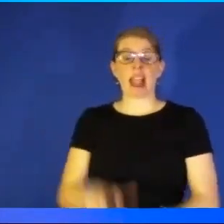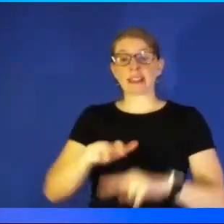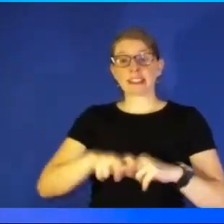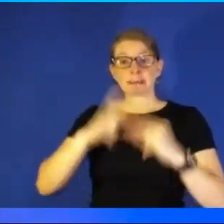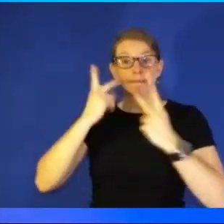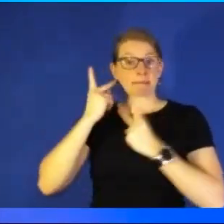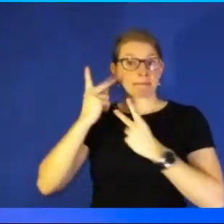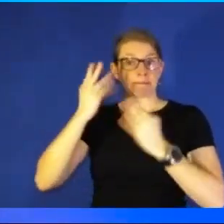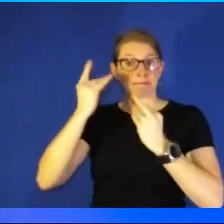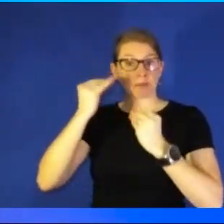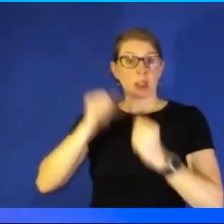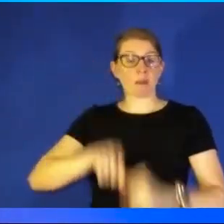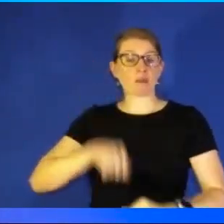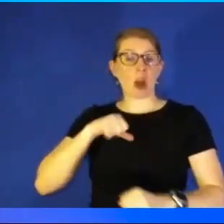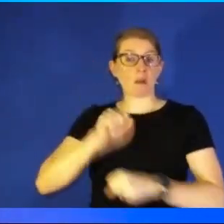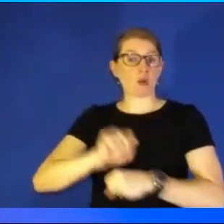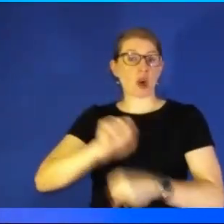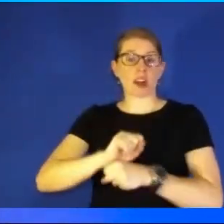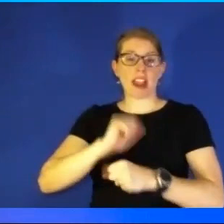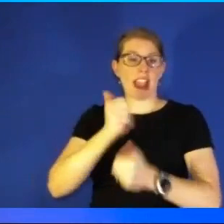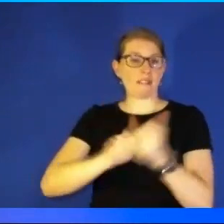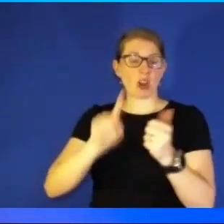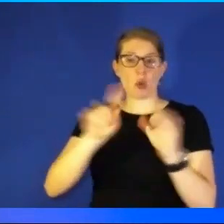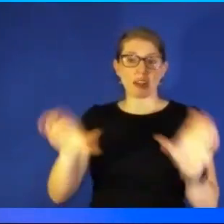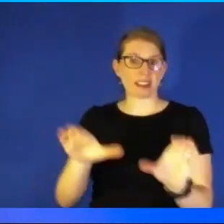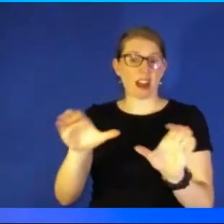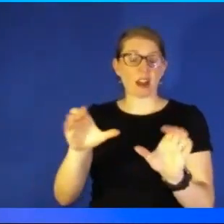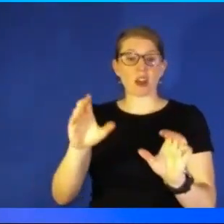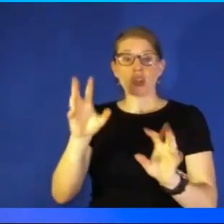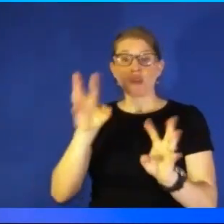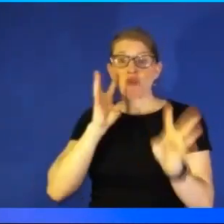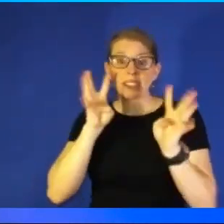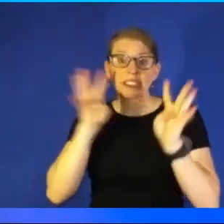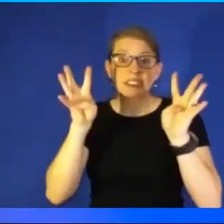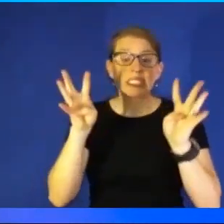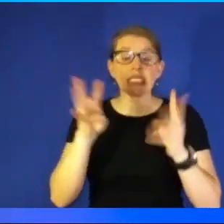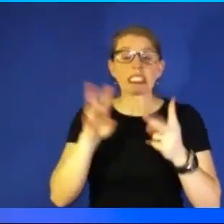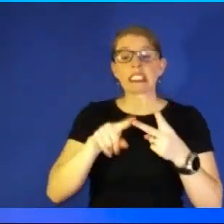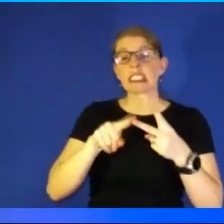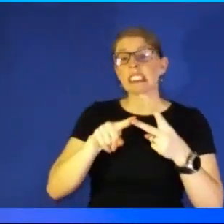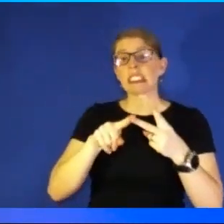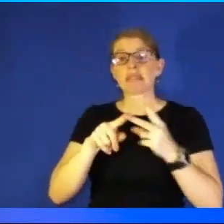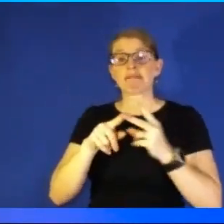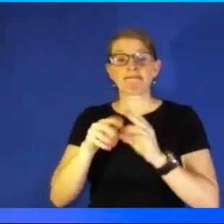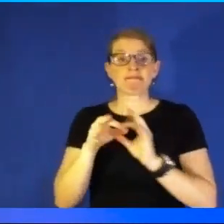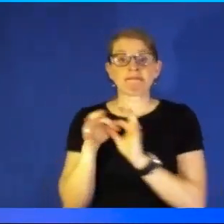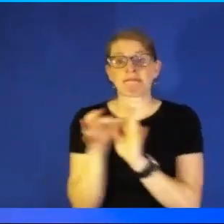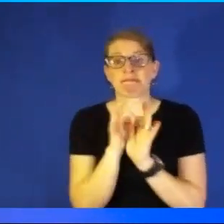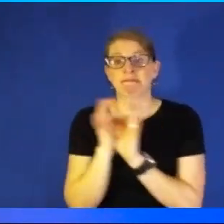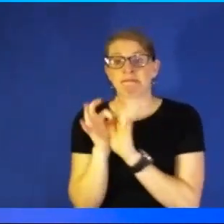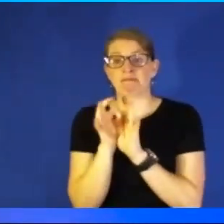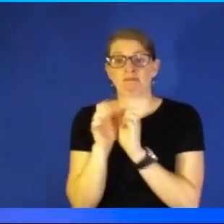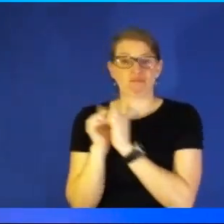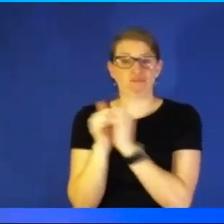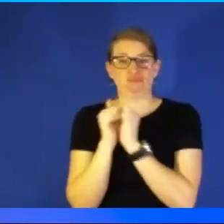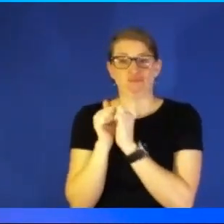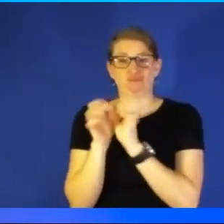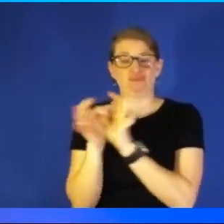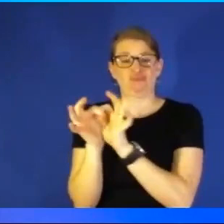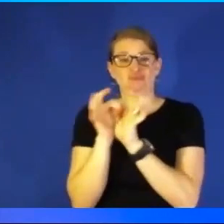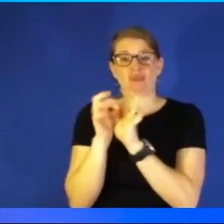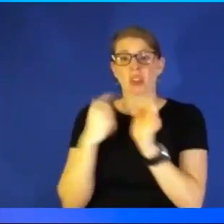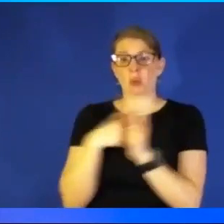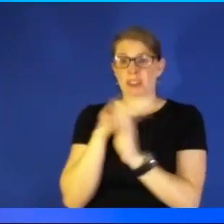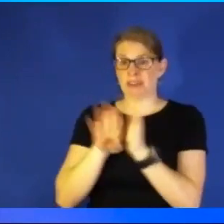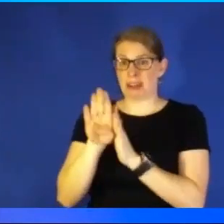that everyone's done, the creativity, the kind of togetherness that we've kind of formed here in the